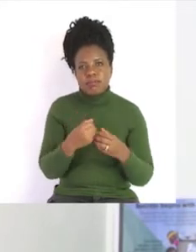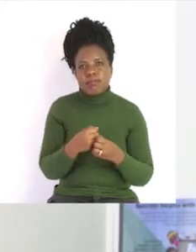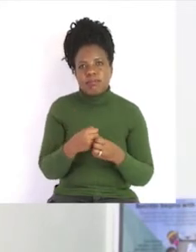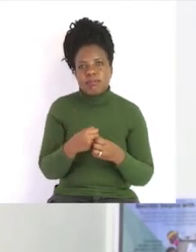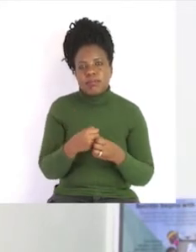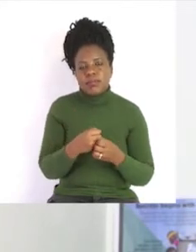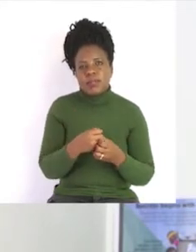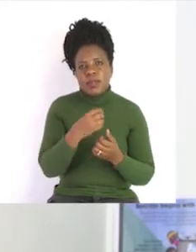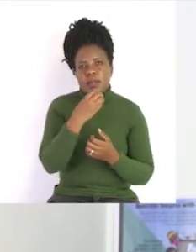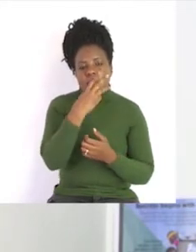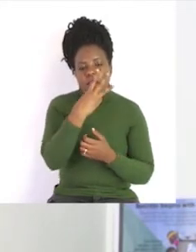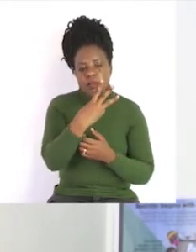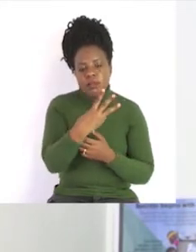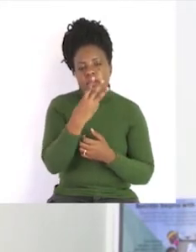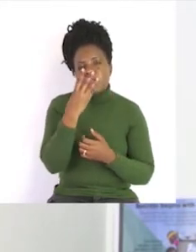36.